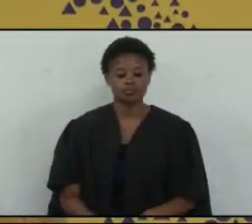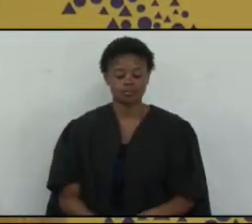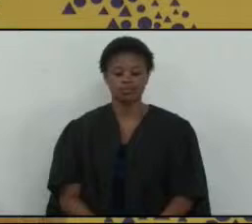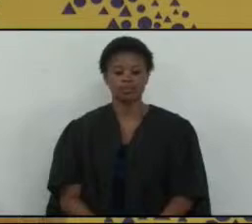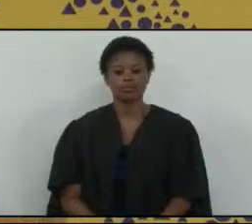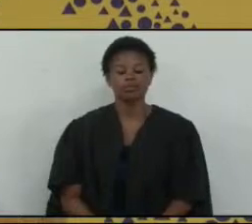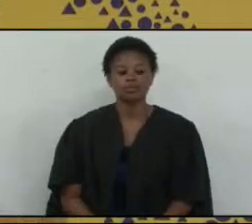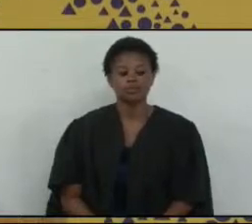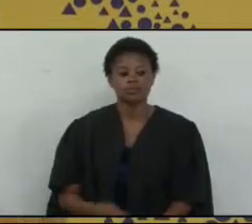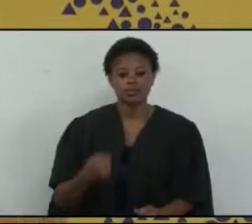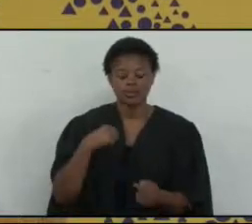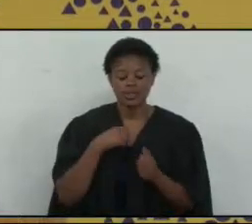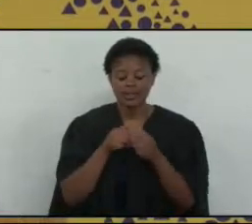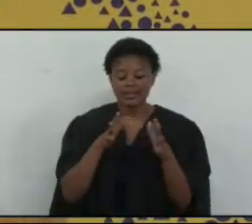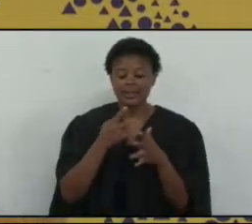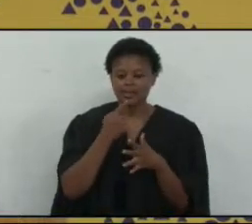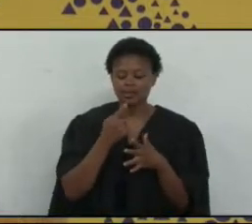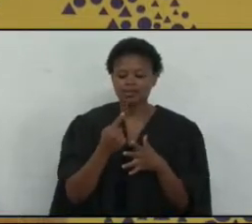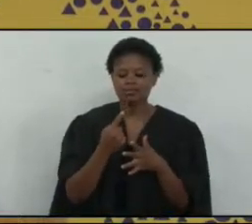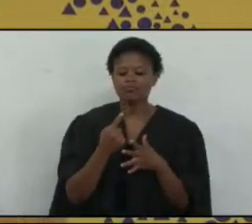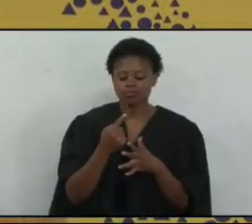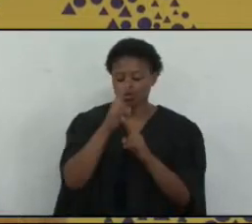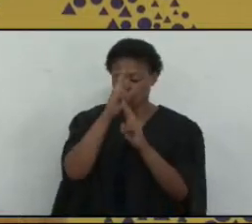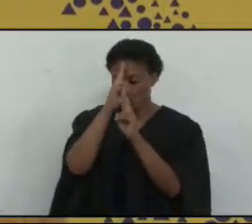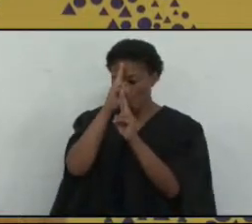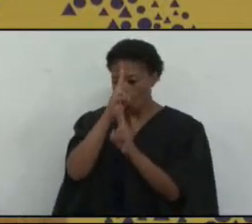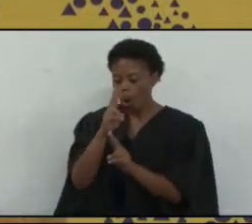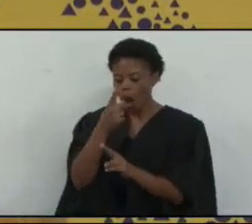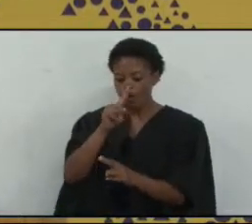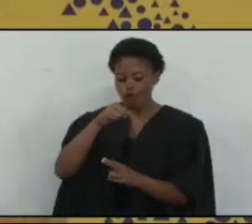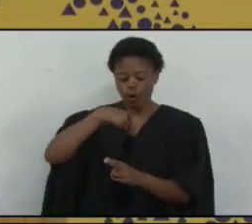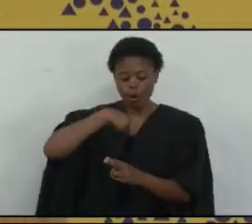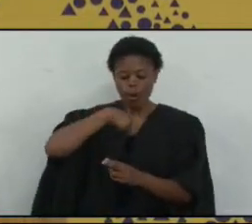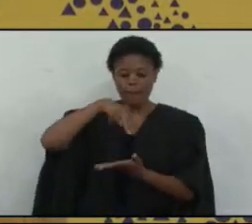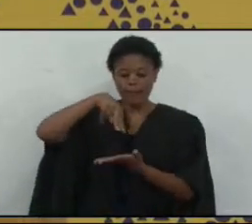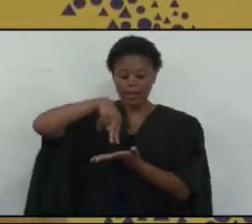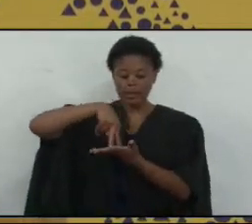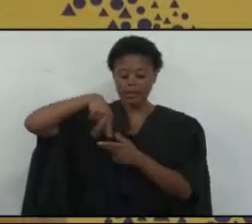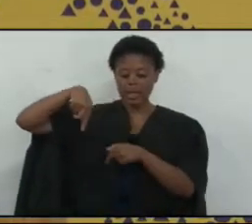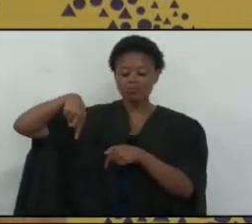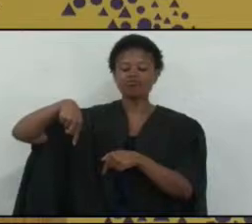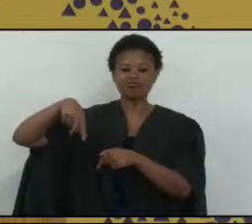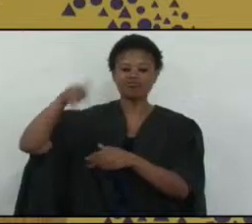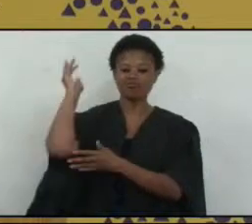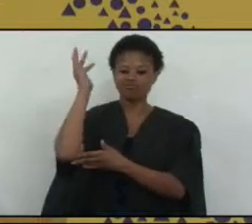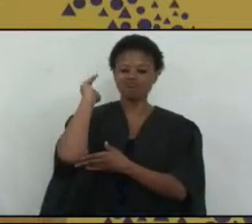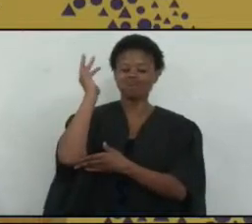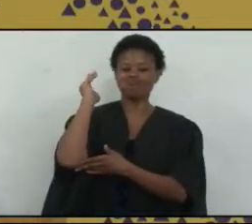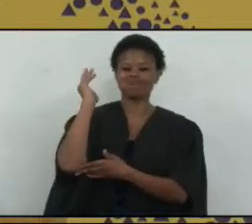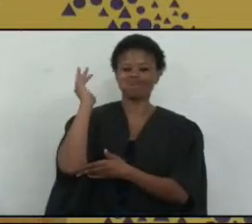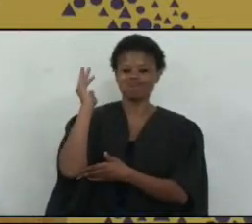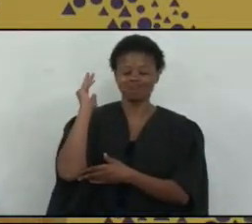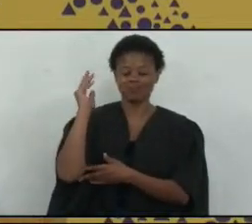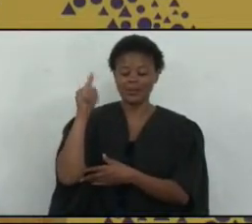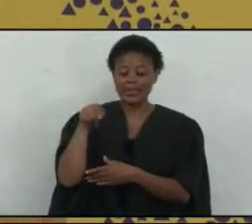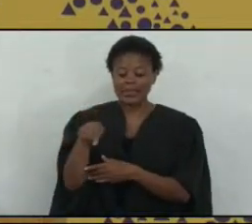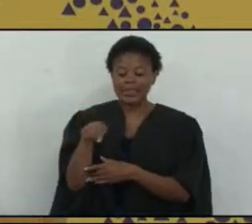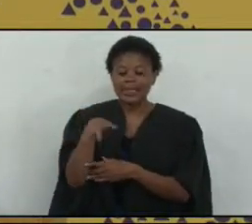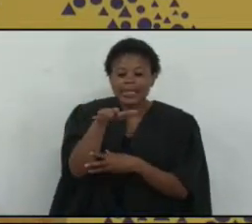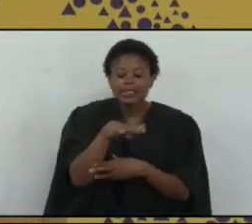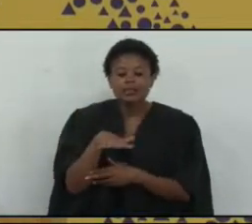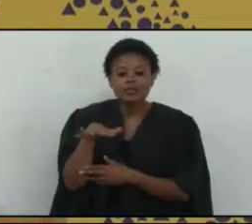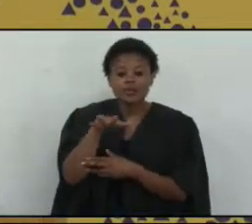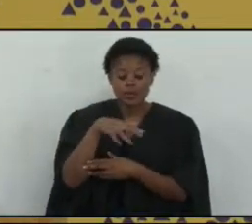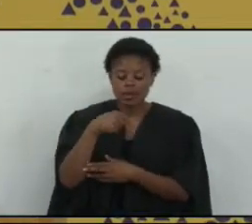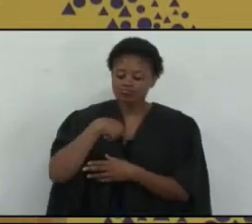I just need to start off by saying what an absolute honor it is for me to be standing here and addressing you all in this very venue where